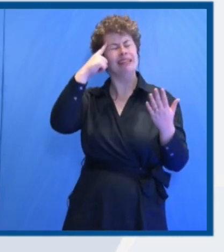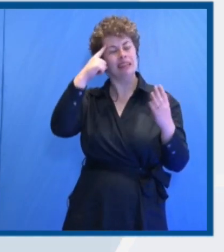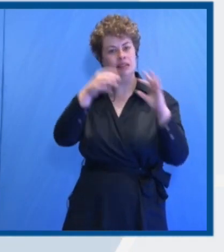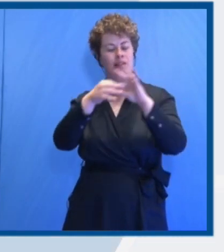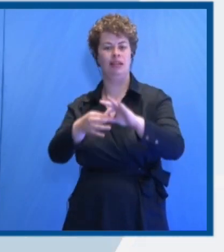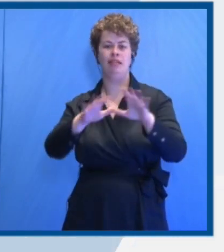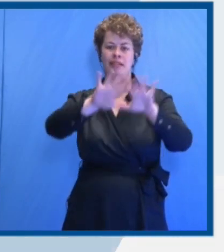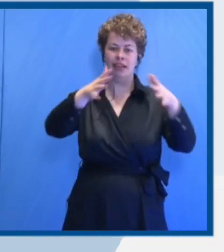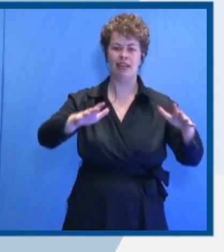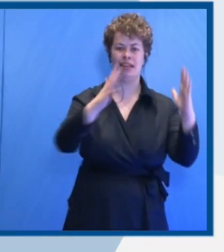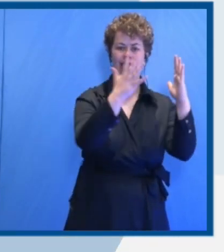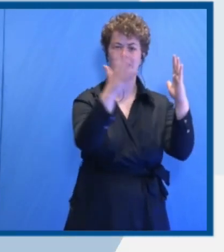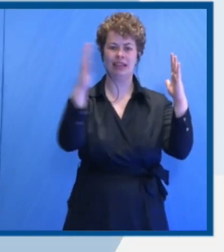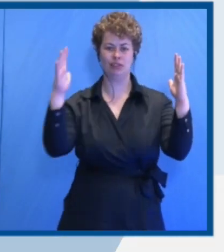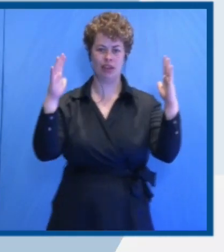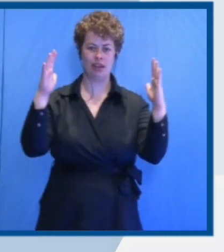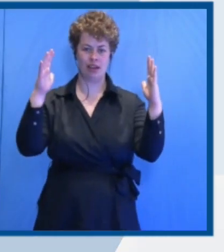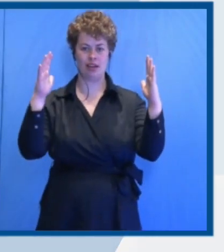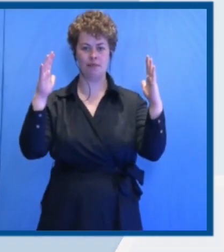do have, such as job creation,